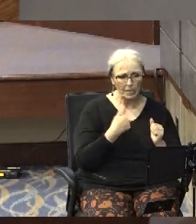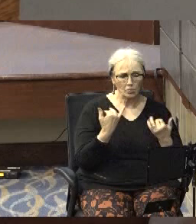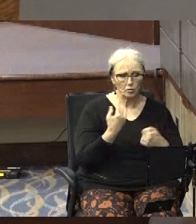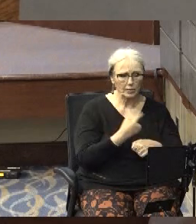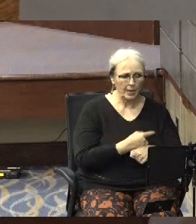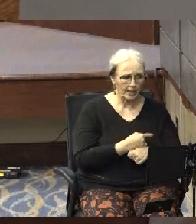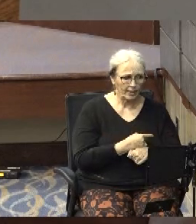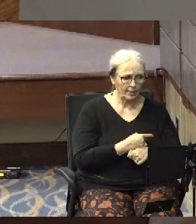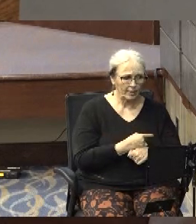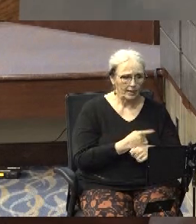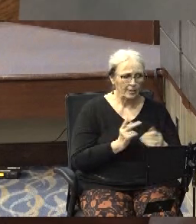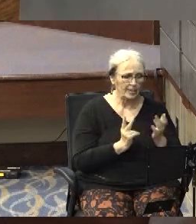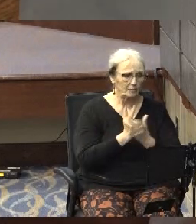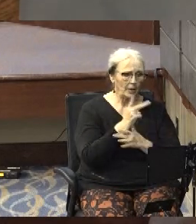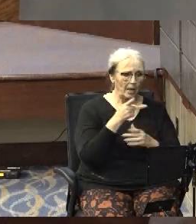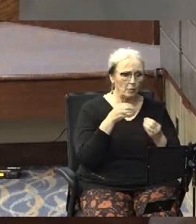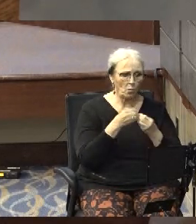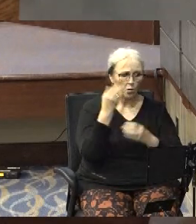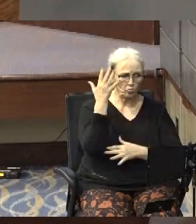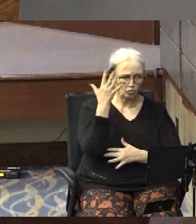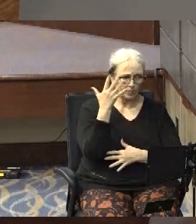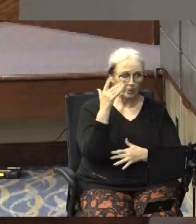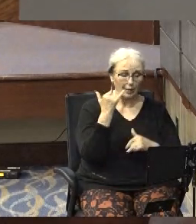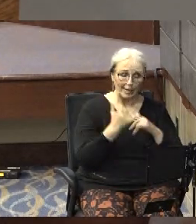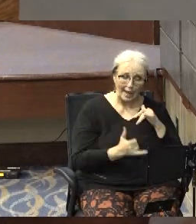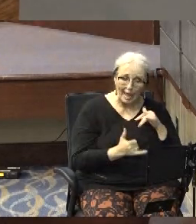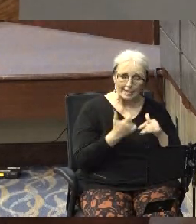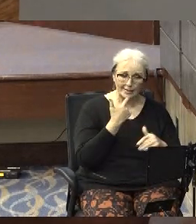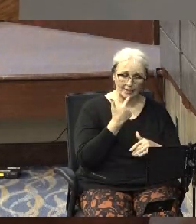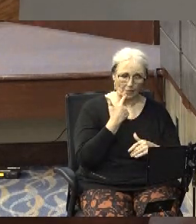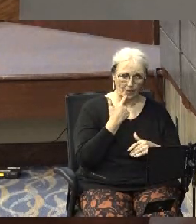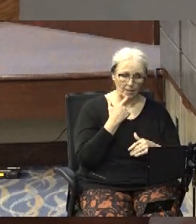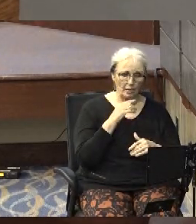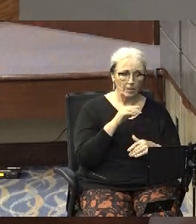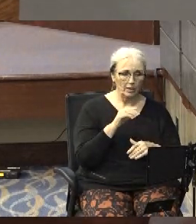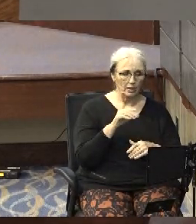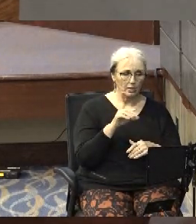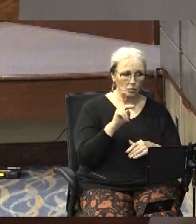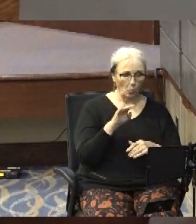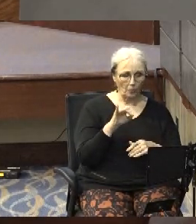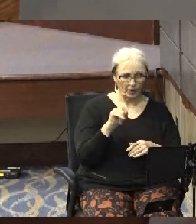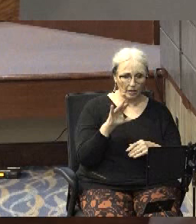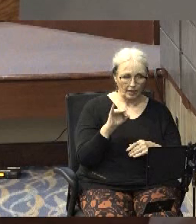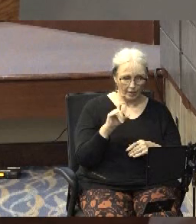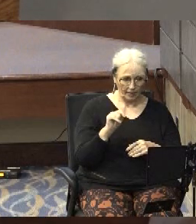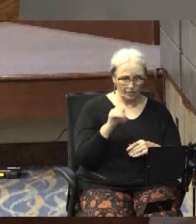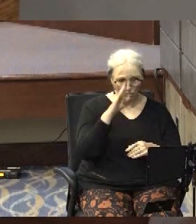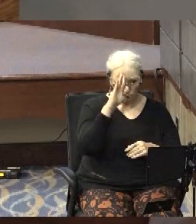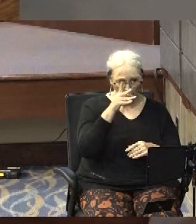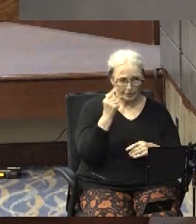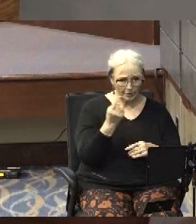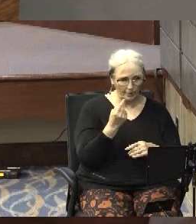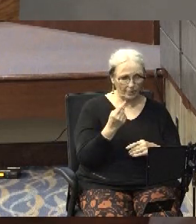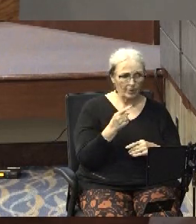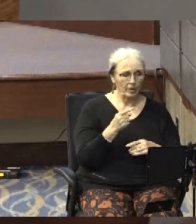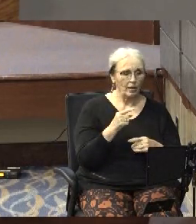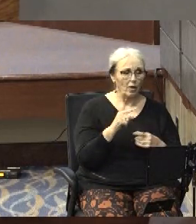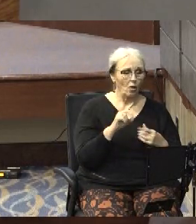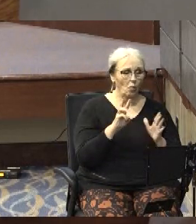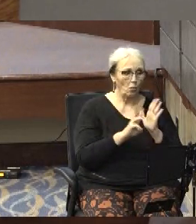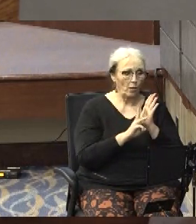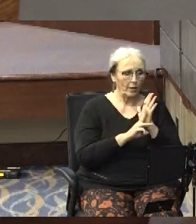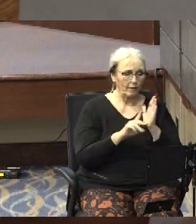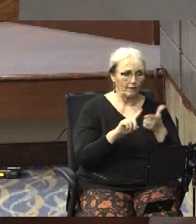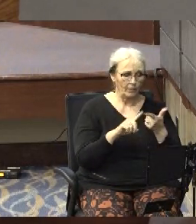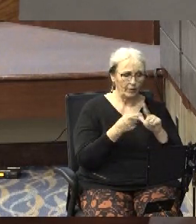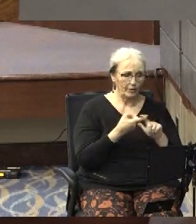And let's plant more trees. By the way, one last comment. Dr. Alan Northcutt has created something called Waco Friends of the Climate. This gentleman, at